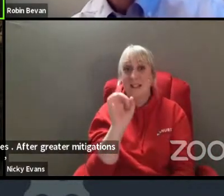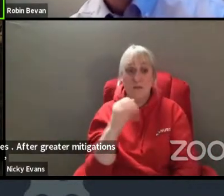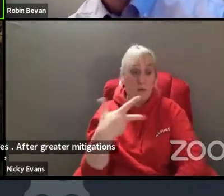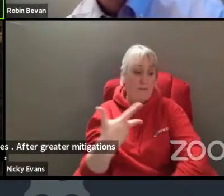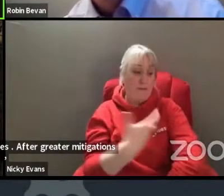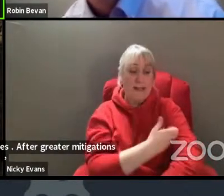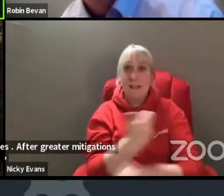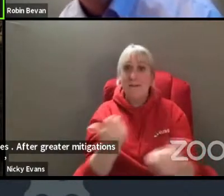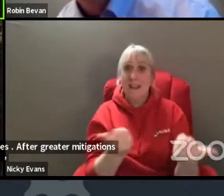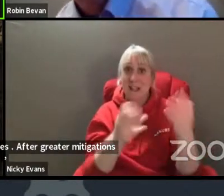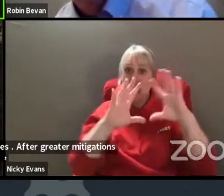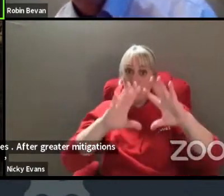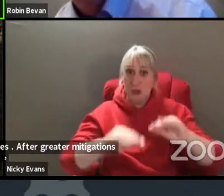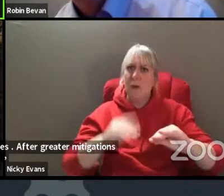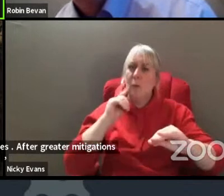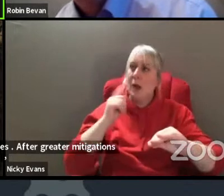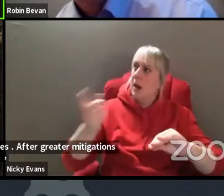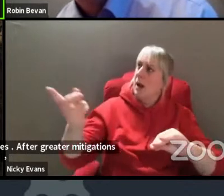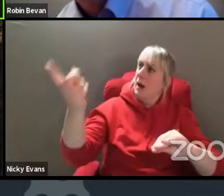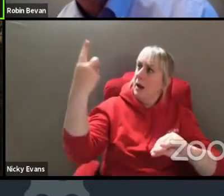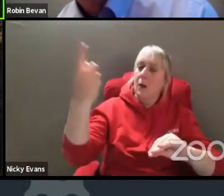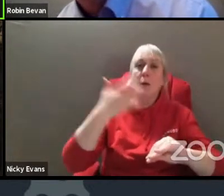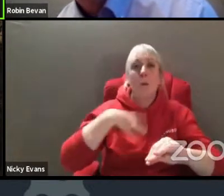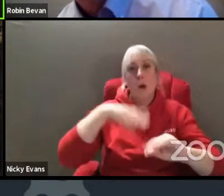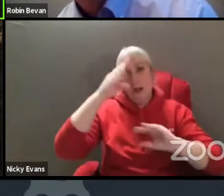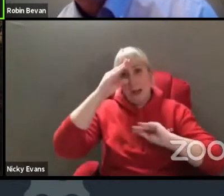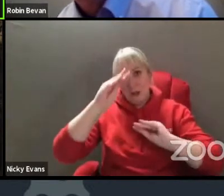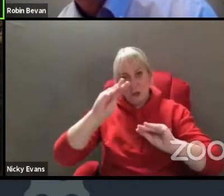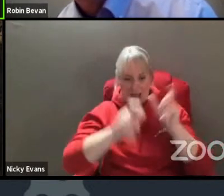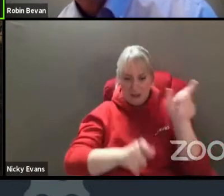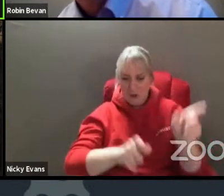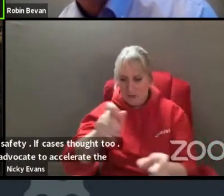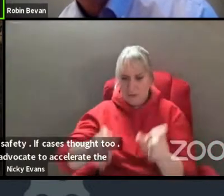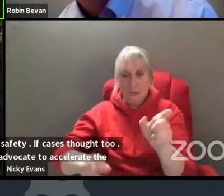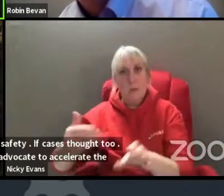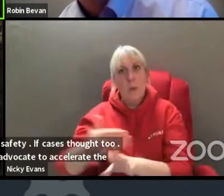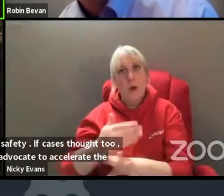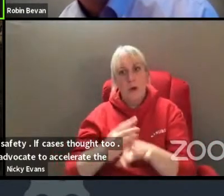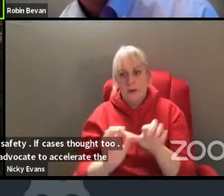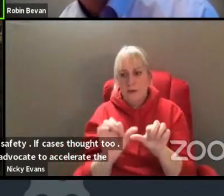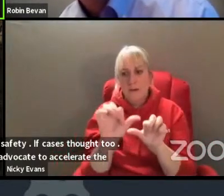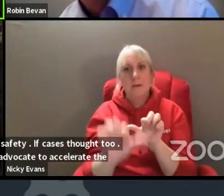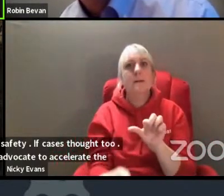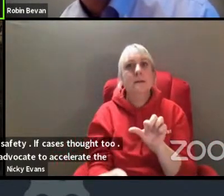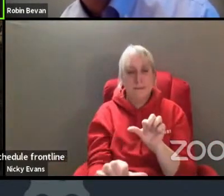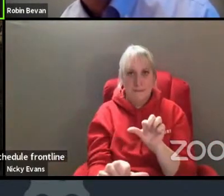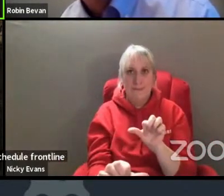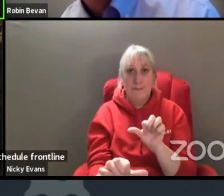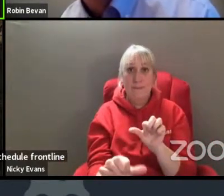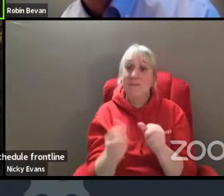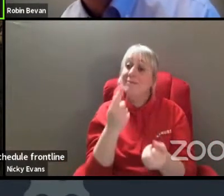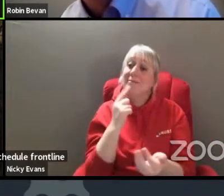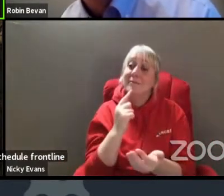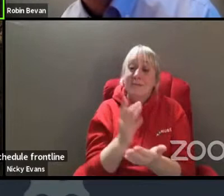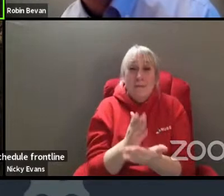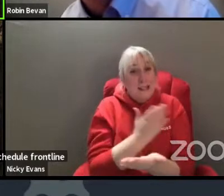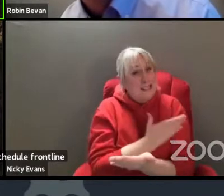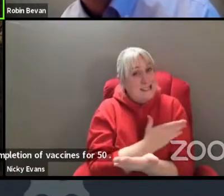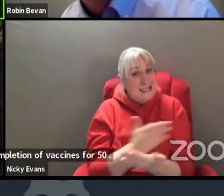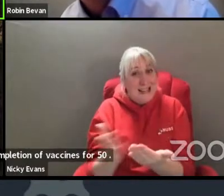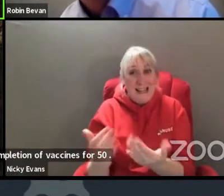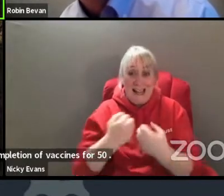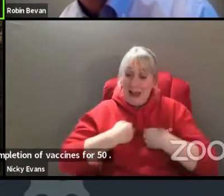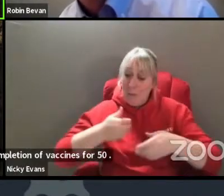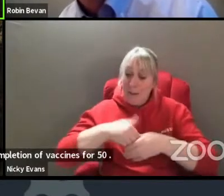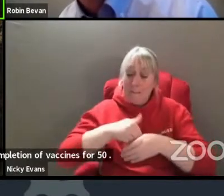key issue which is being raised on NEU Facebook pages, on Twitter. It's clear that members want access to priority